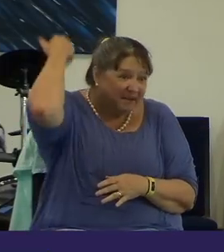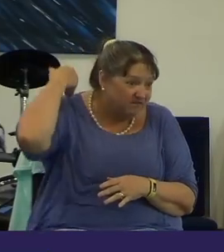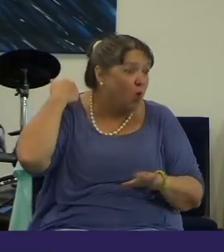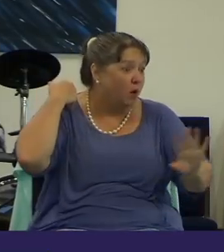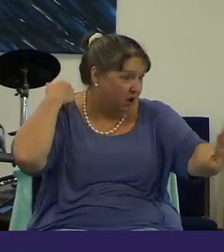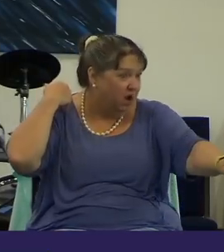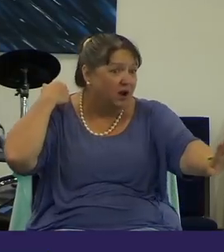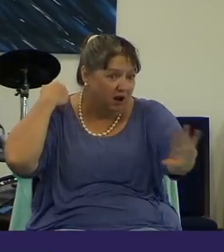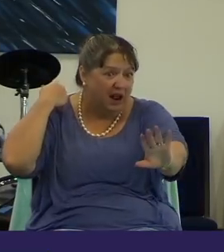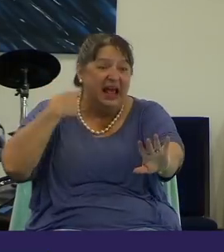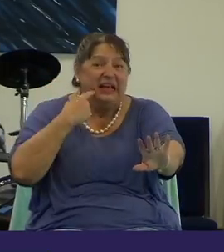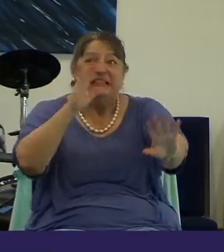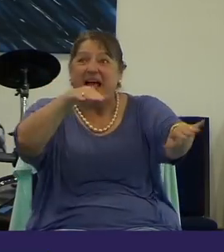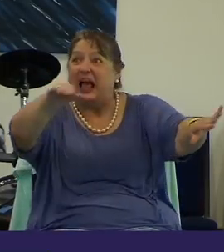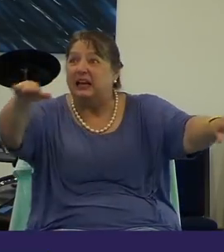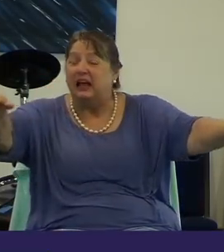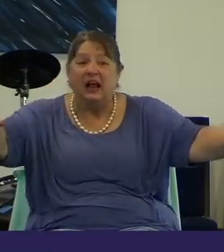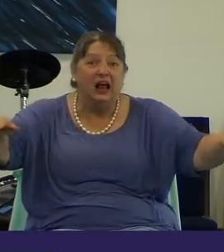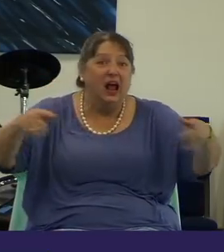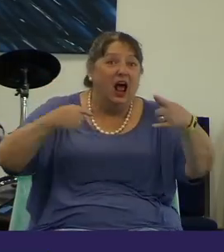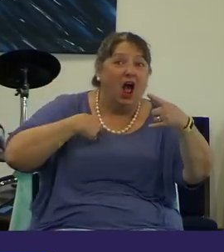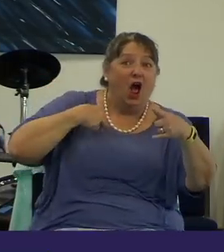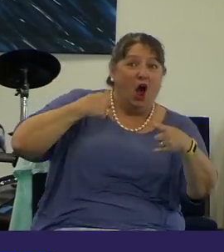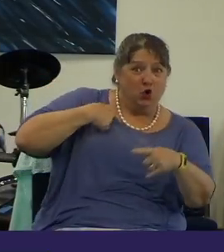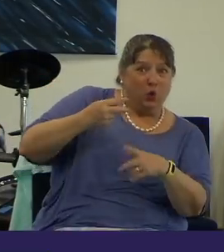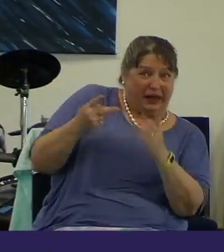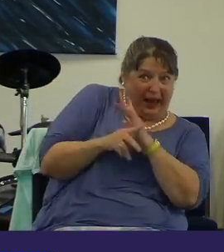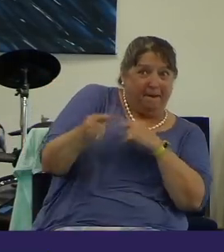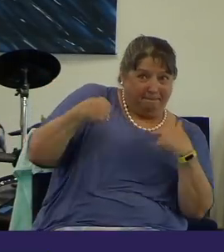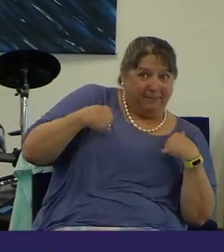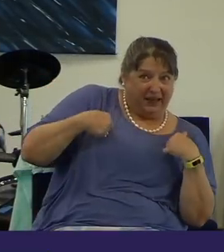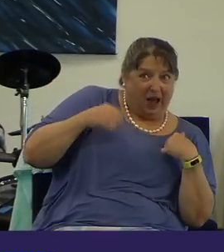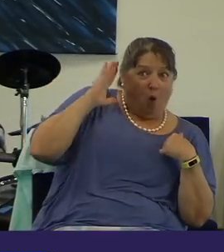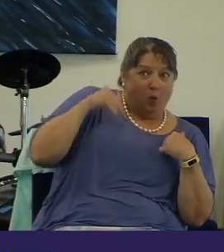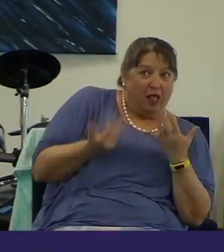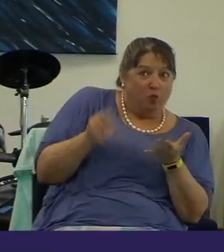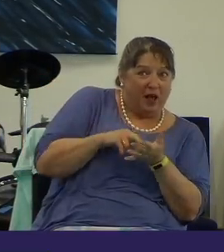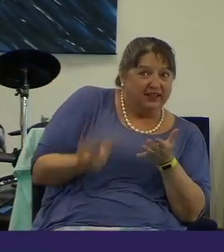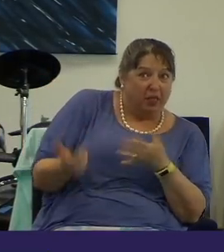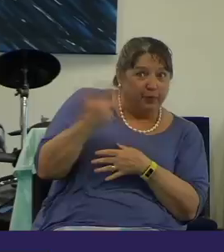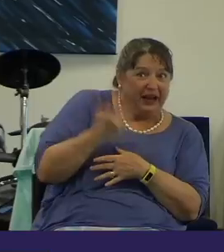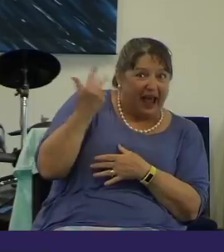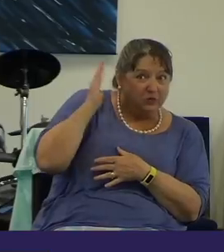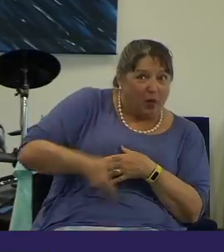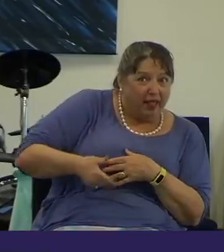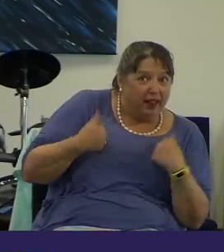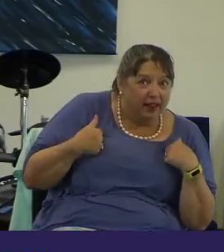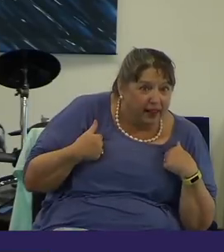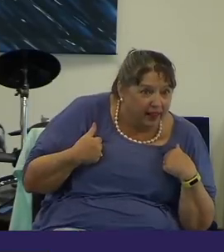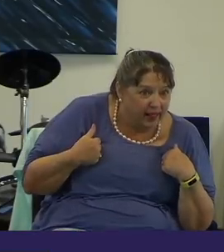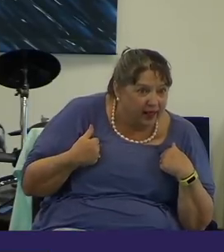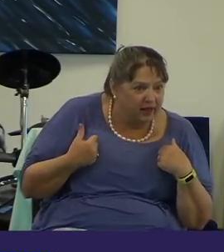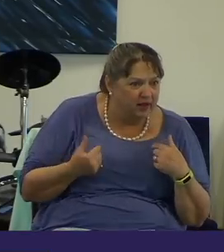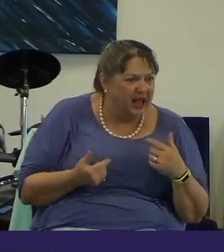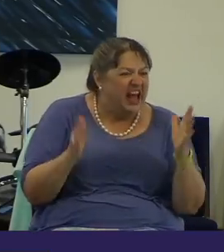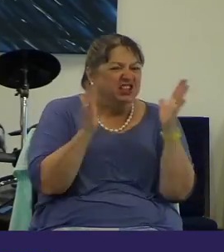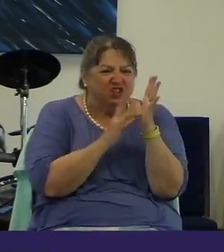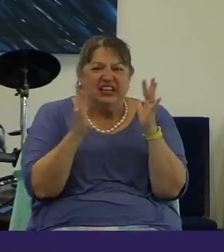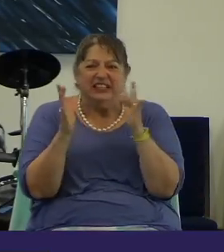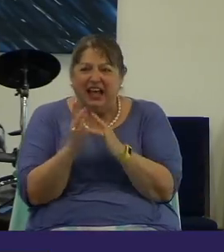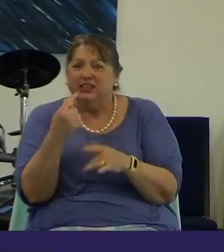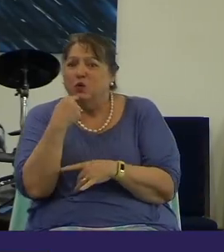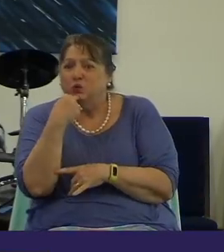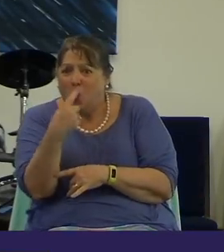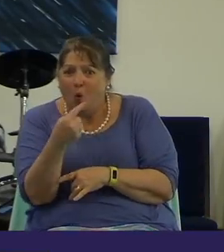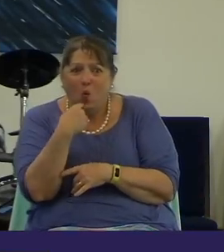and he told his enemies, destroy this temple, I will raise it in 3 days. It was Jesus who throughout Scripture told throughout